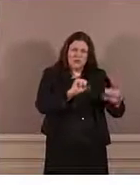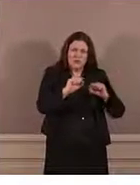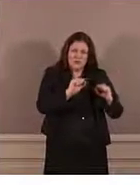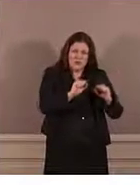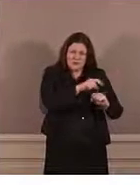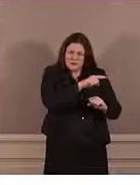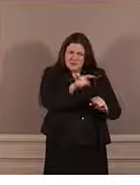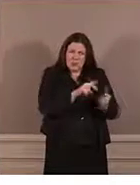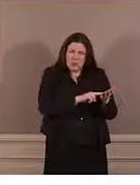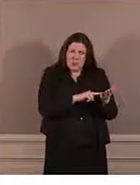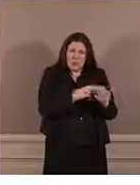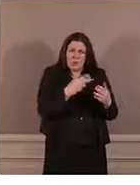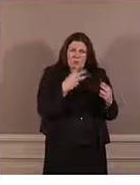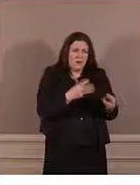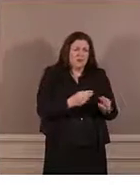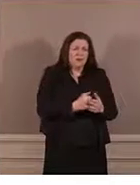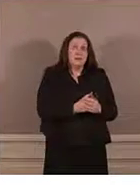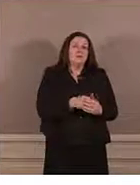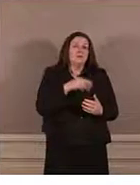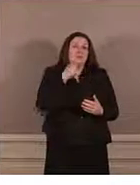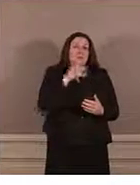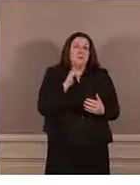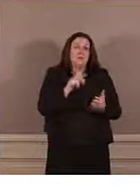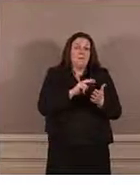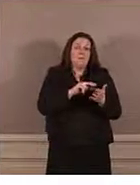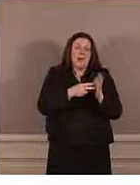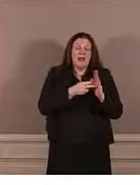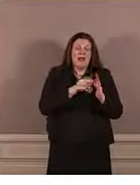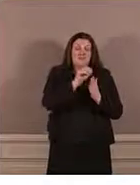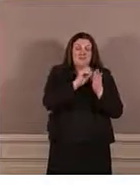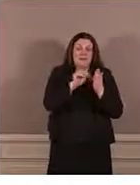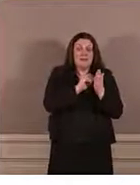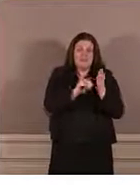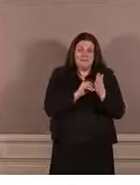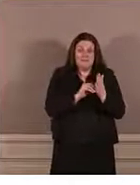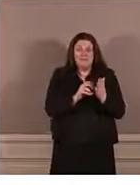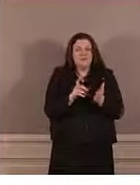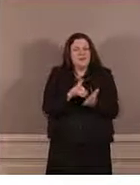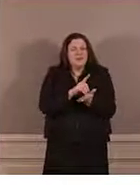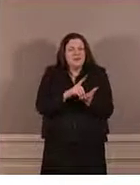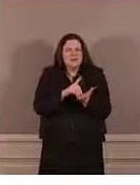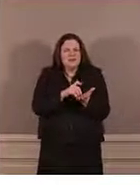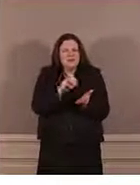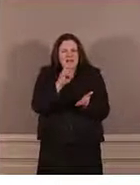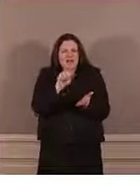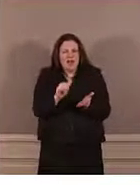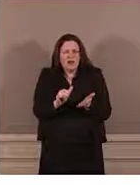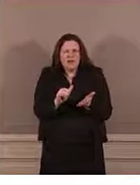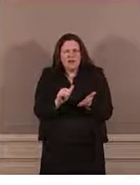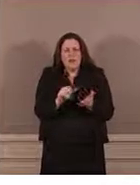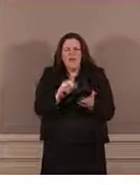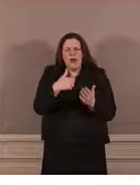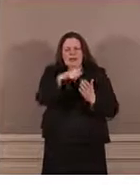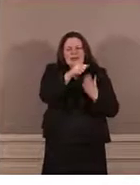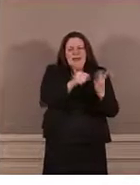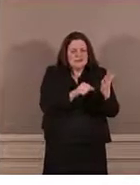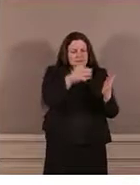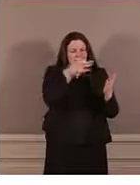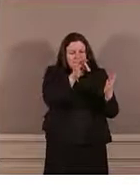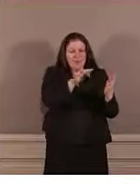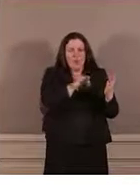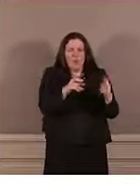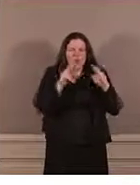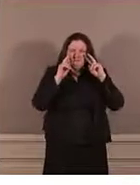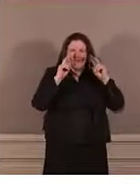user wanted. So it could be that the plan was written in a diary format, or it was written like a list, or there was some sort of